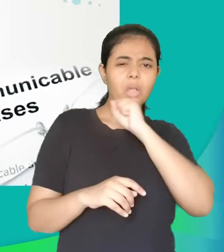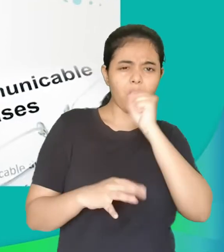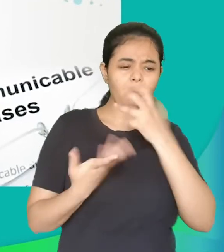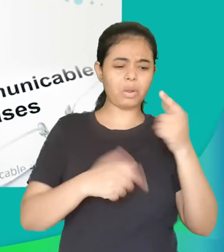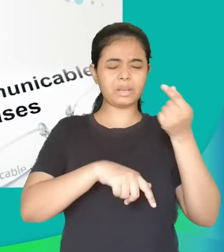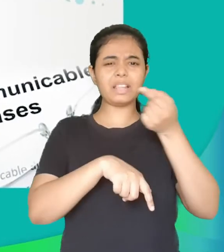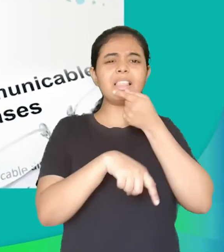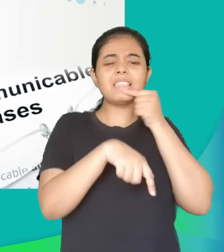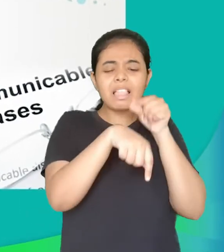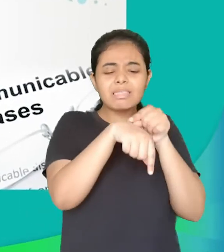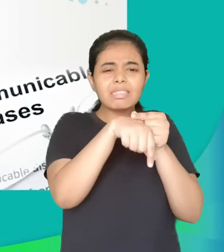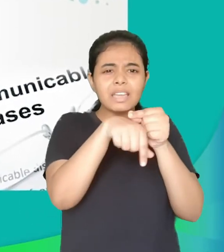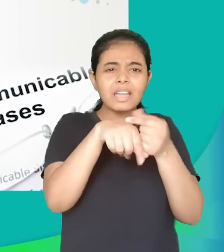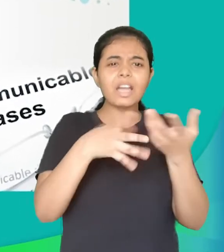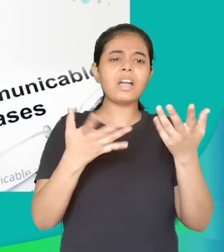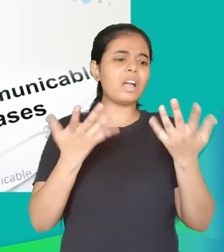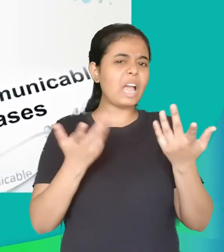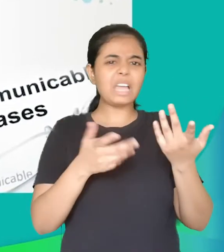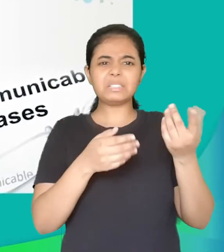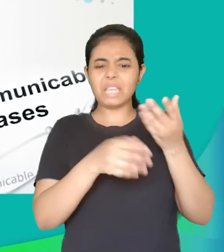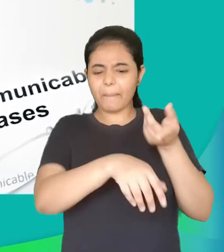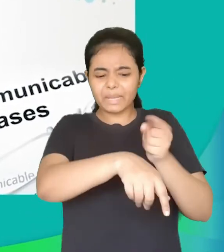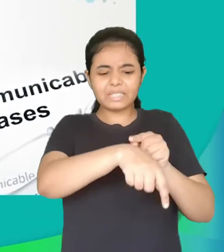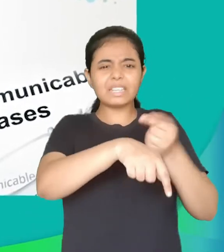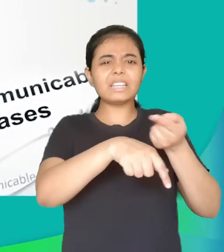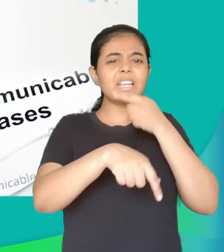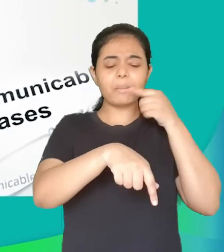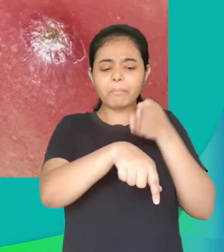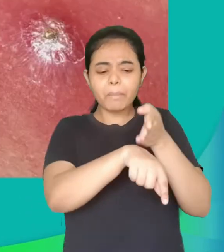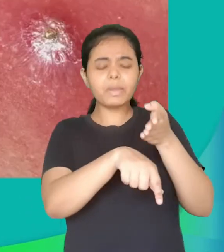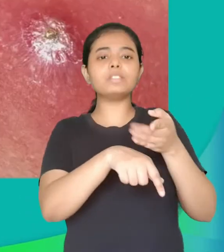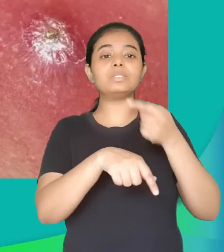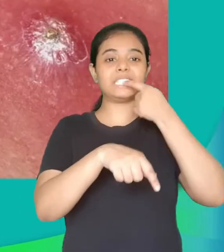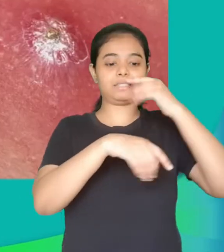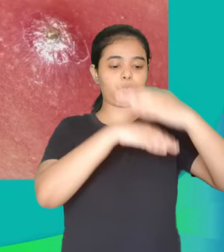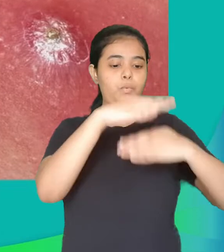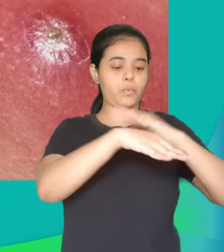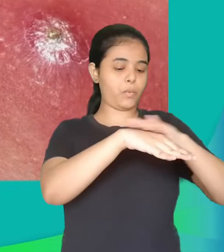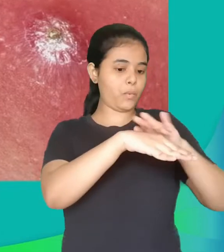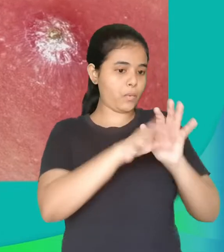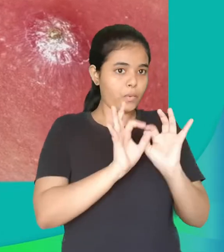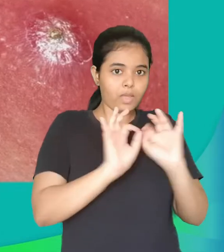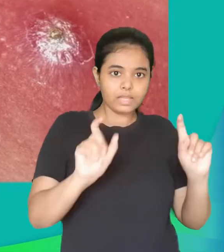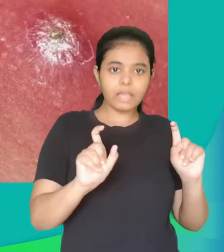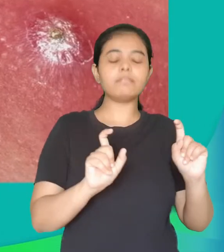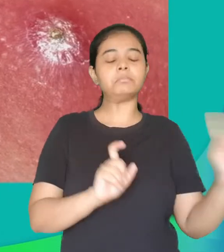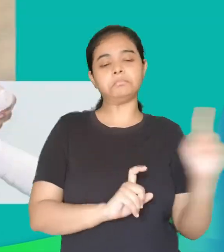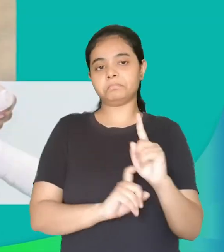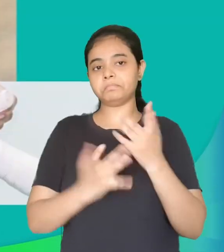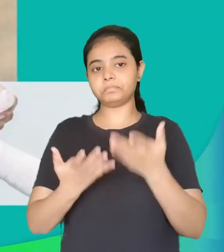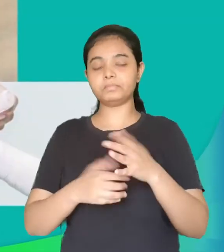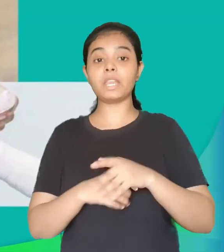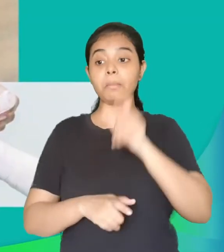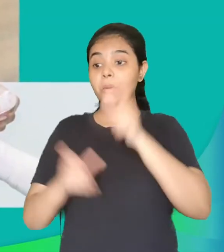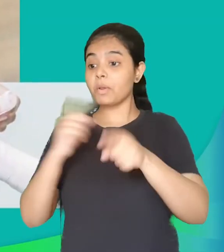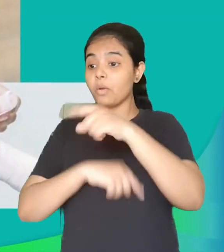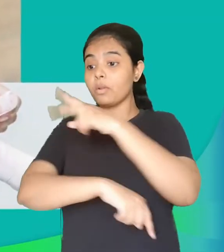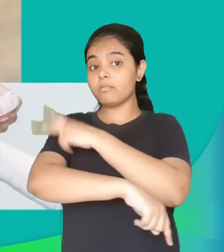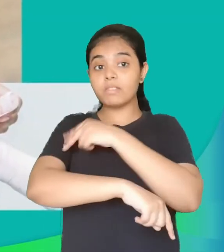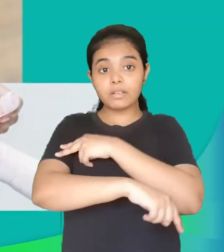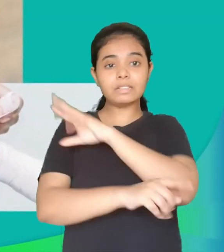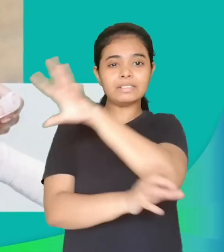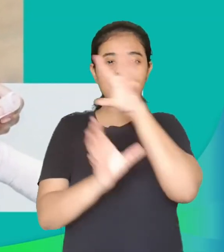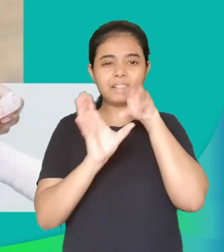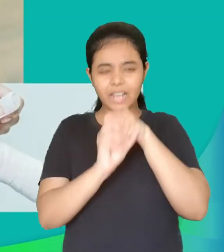food during any illness that is communicable through food. Cuts, boils, and wounds shall